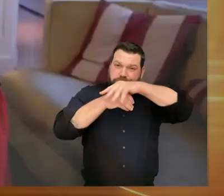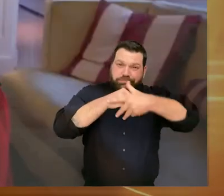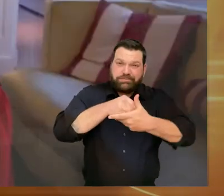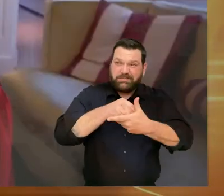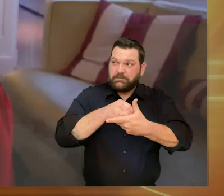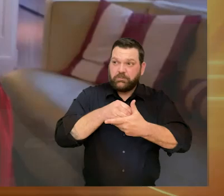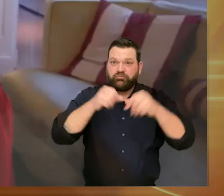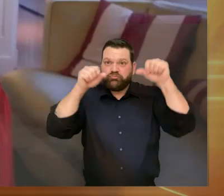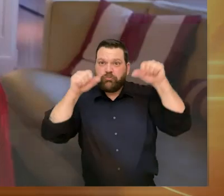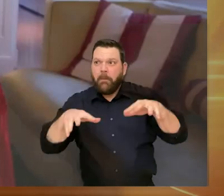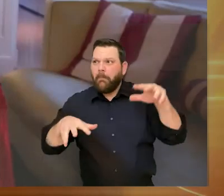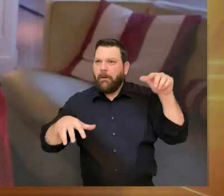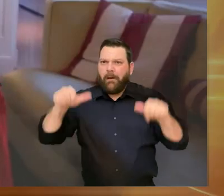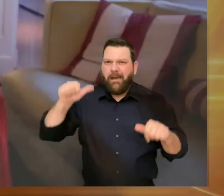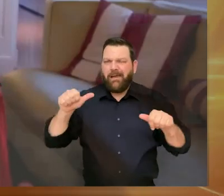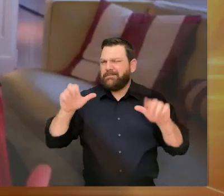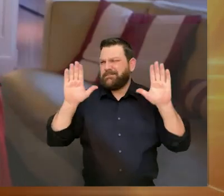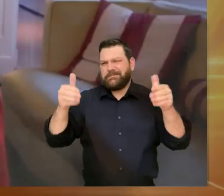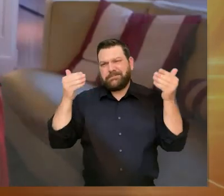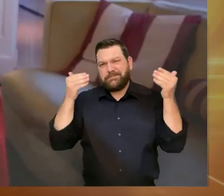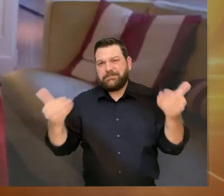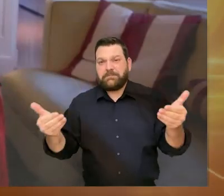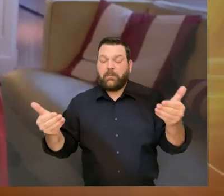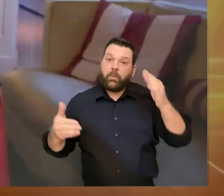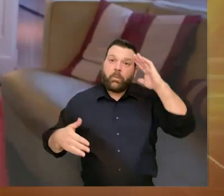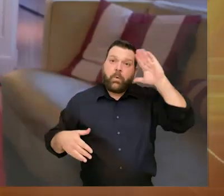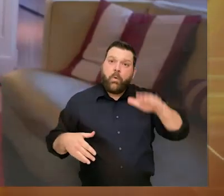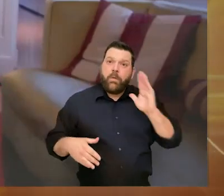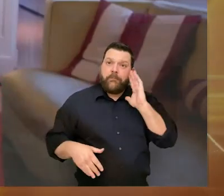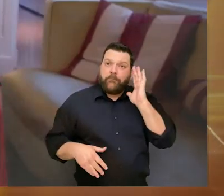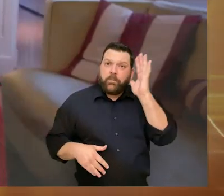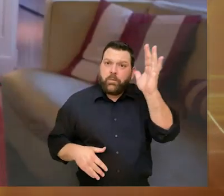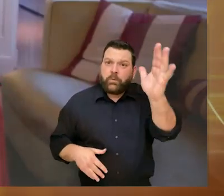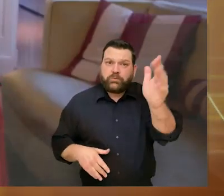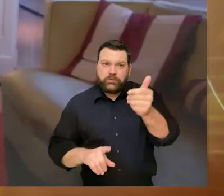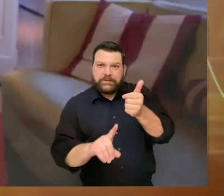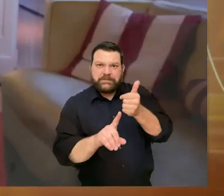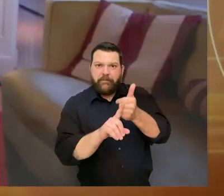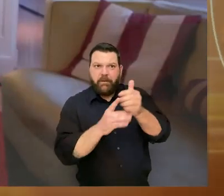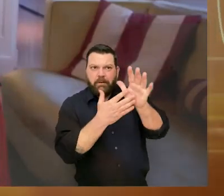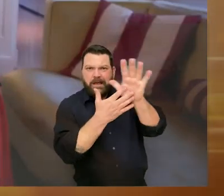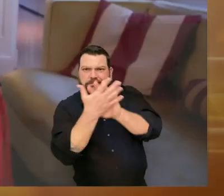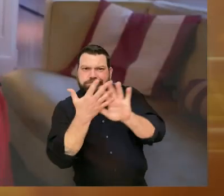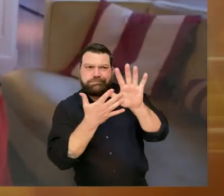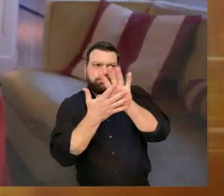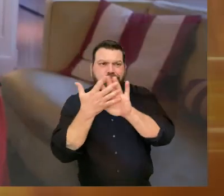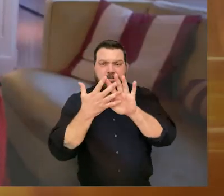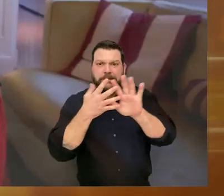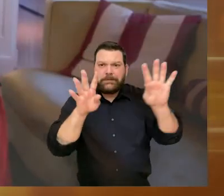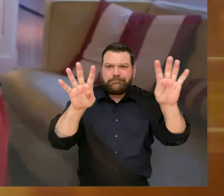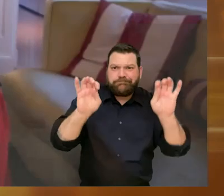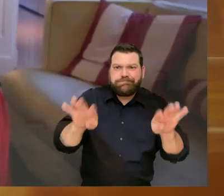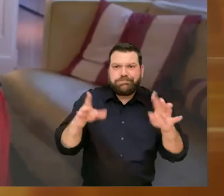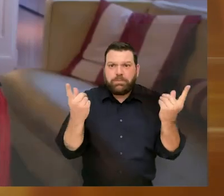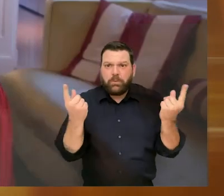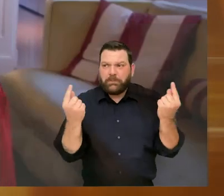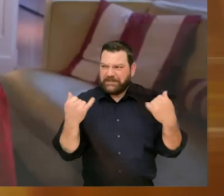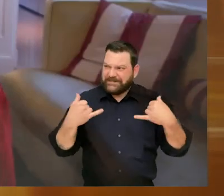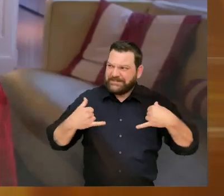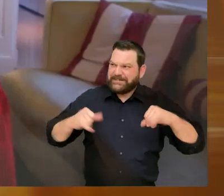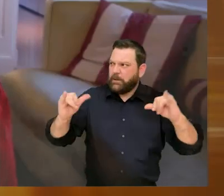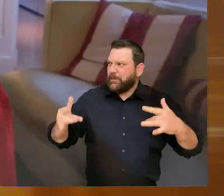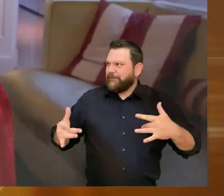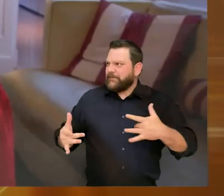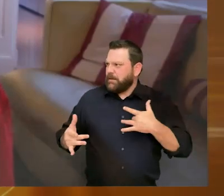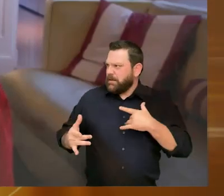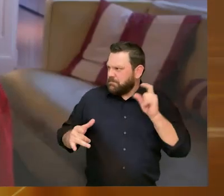the future of everything is up in the air. And what we do is so dependent on the communal experience. I